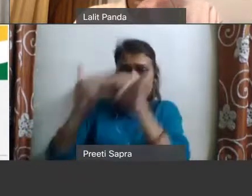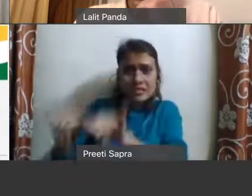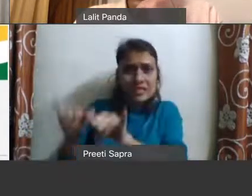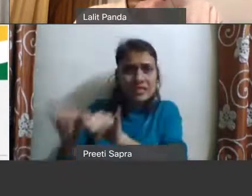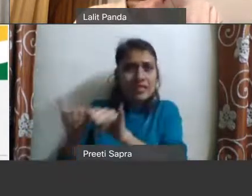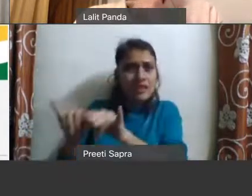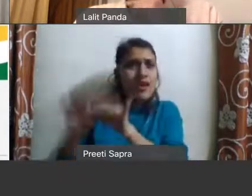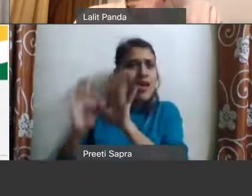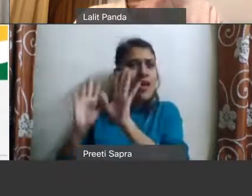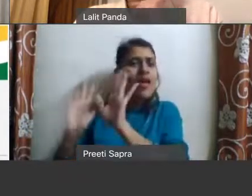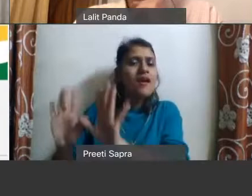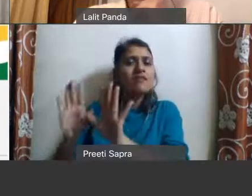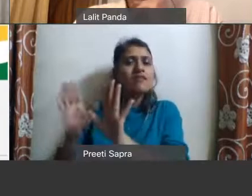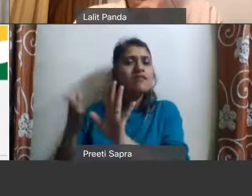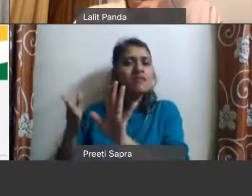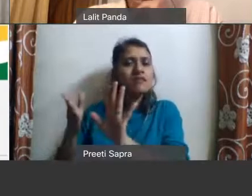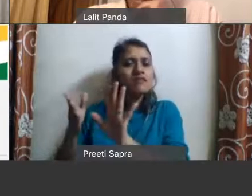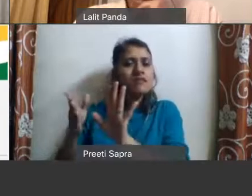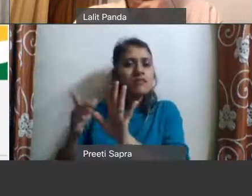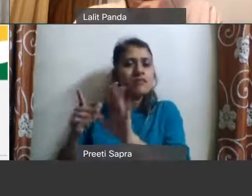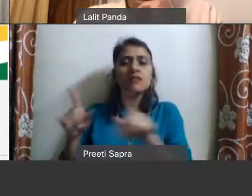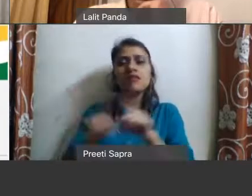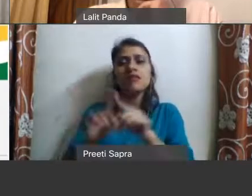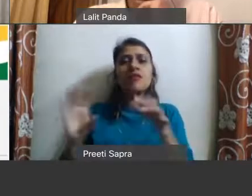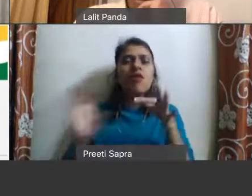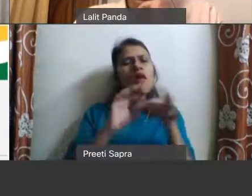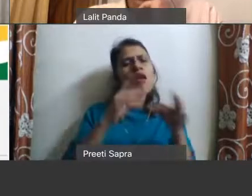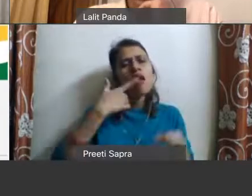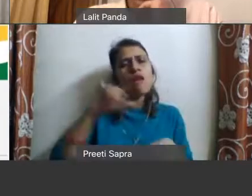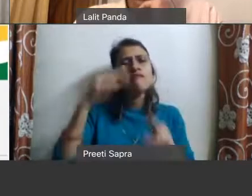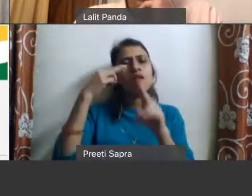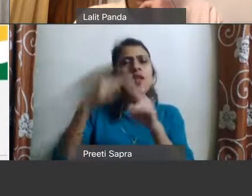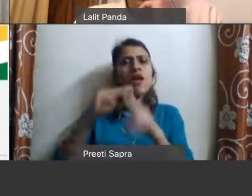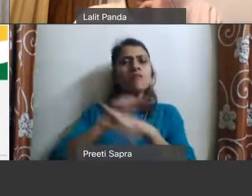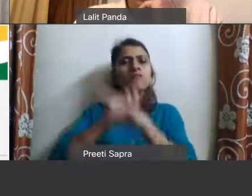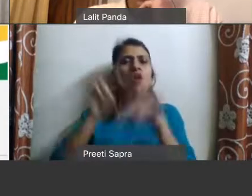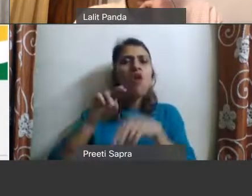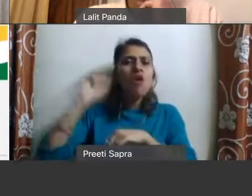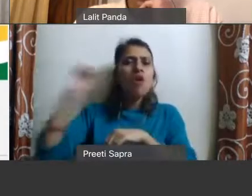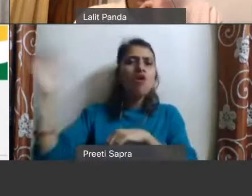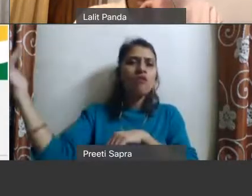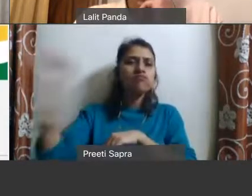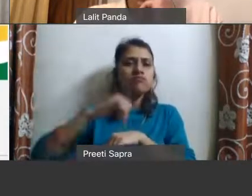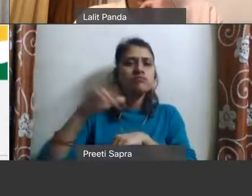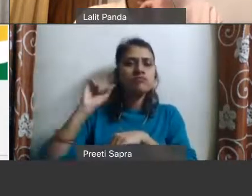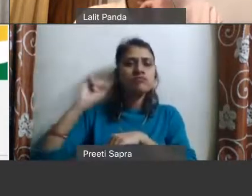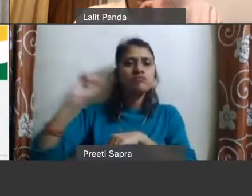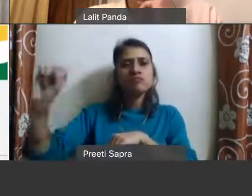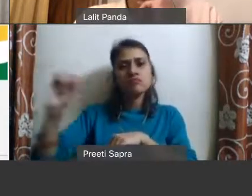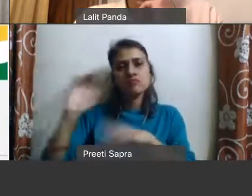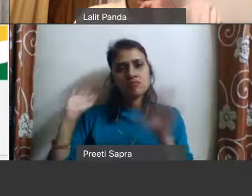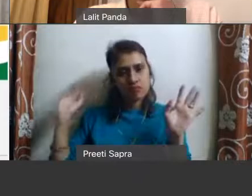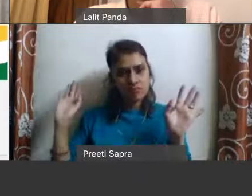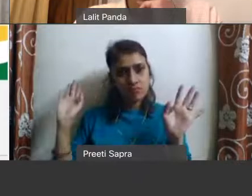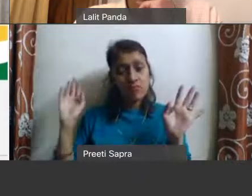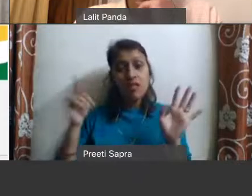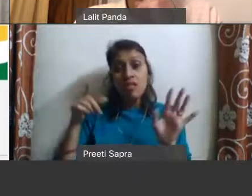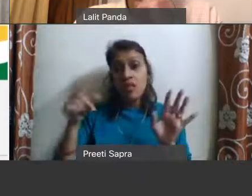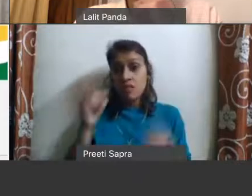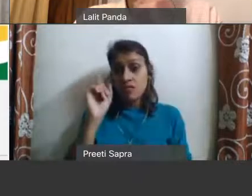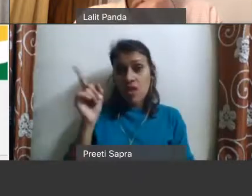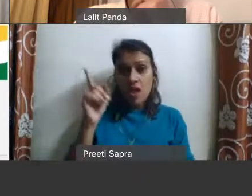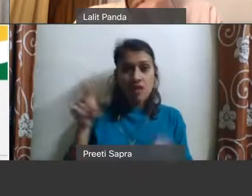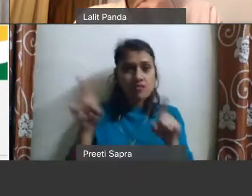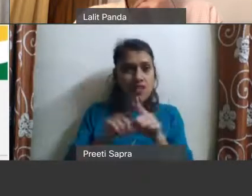or they are people who will always be suspected foreigners, always those people who you should be worried about because they are a threat to your